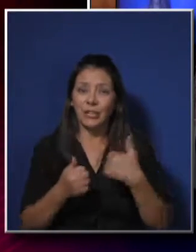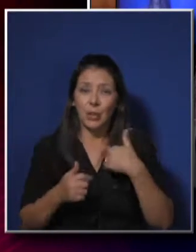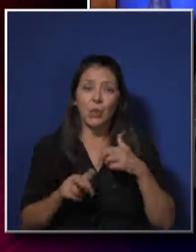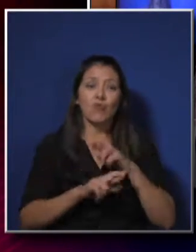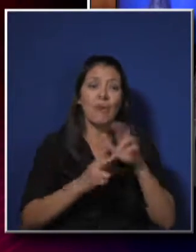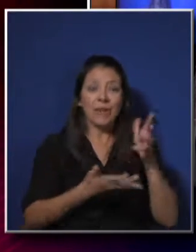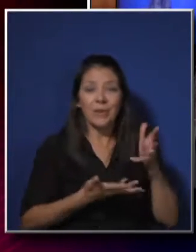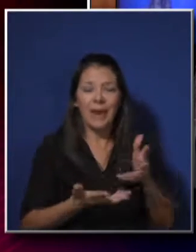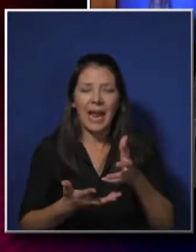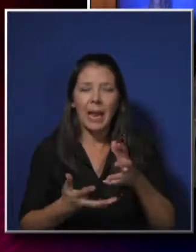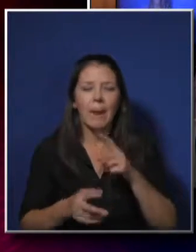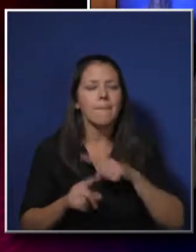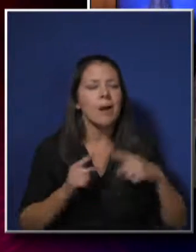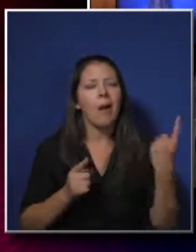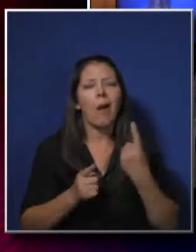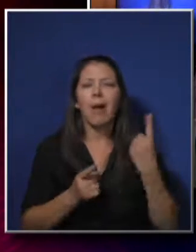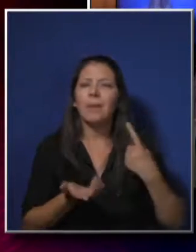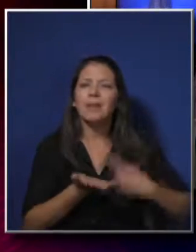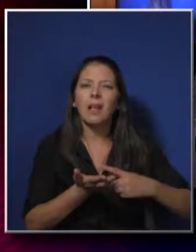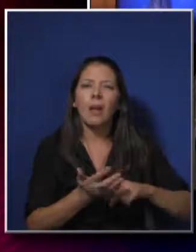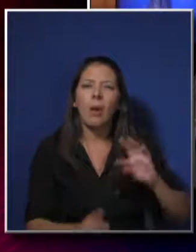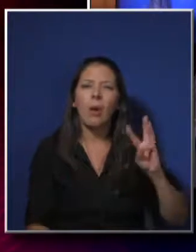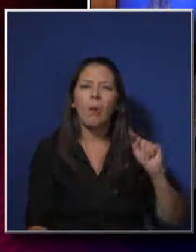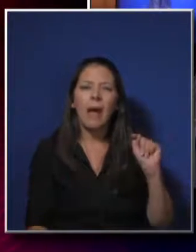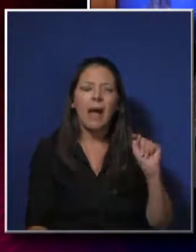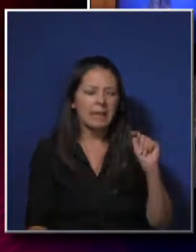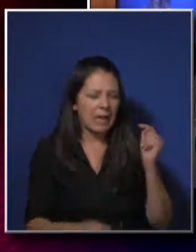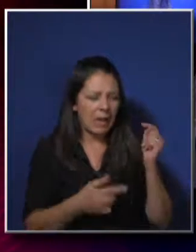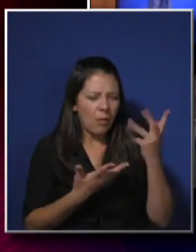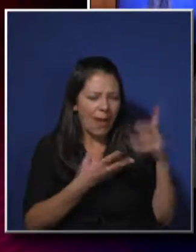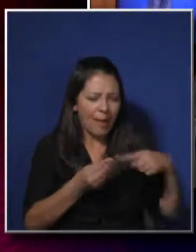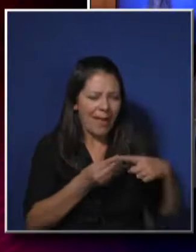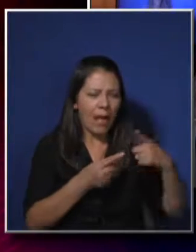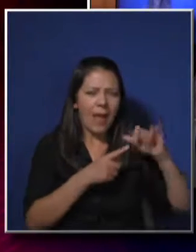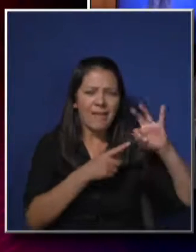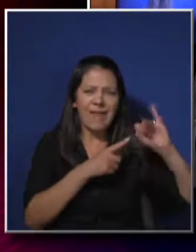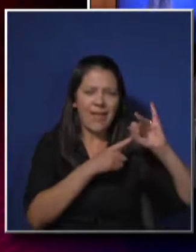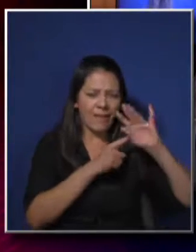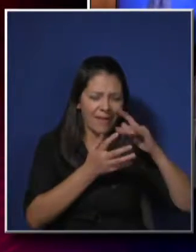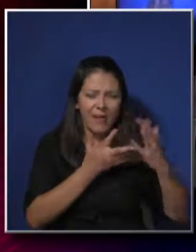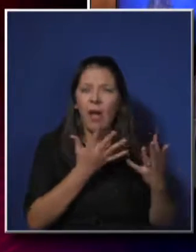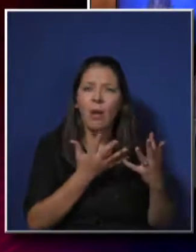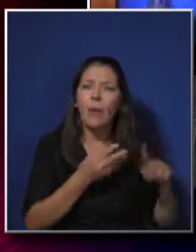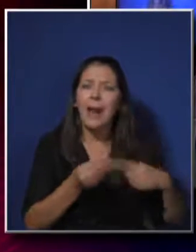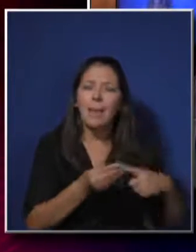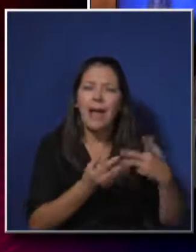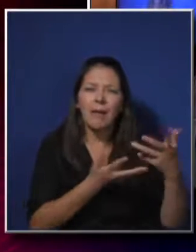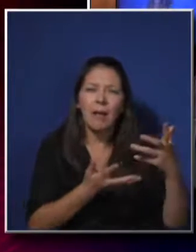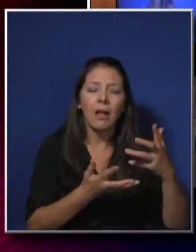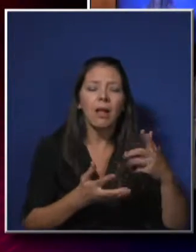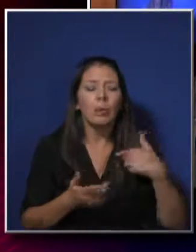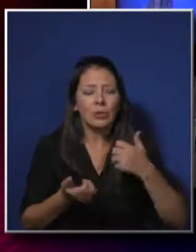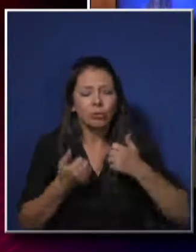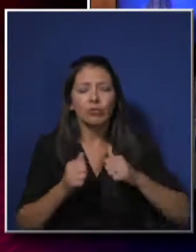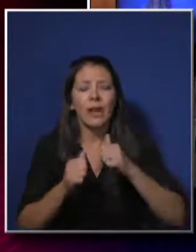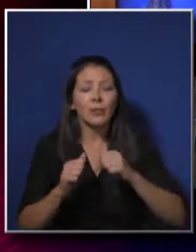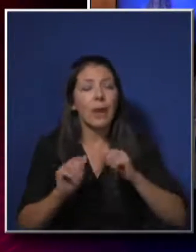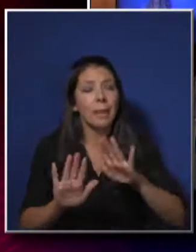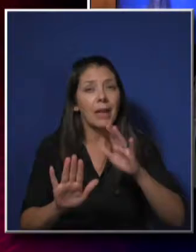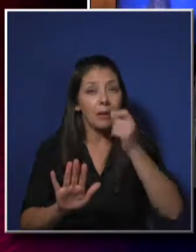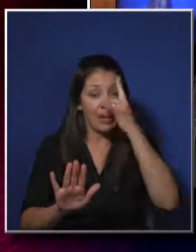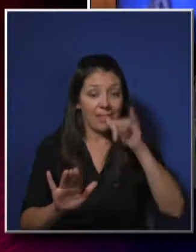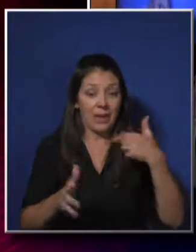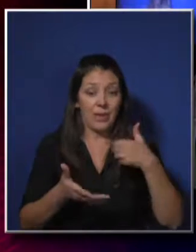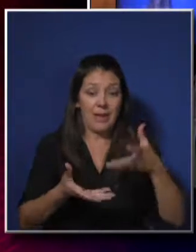about factor. And we can stand and wring our hands, but what about this? Or we can keep pushing forward. And it's not a perfect first draft by any